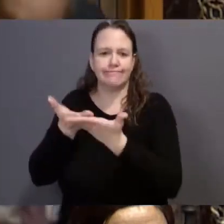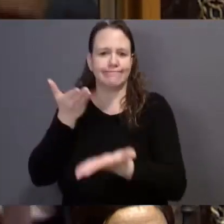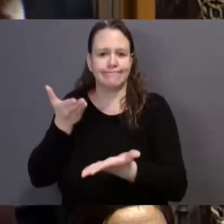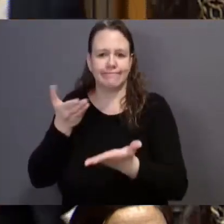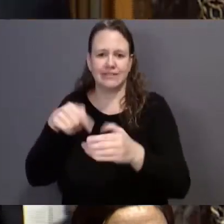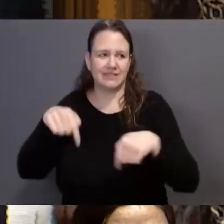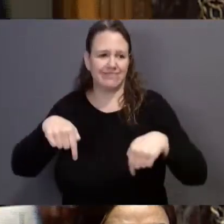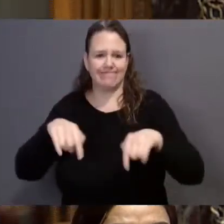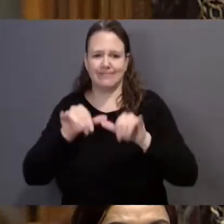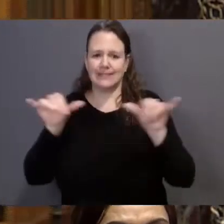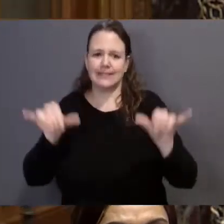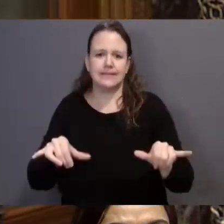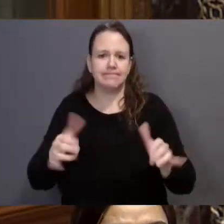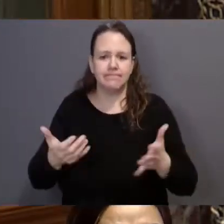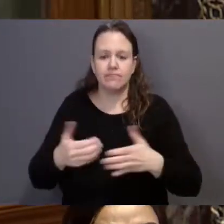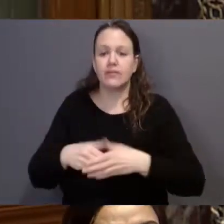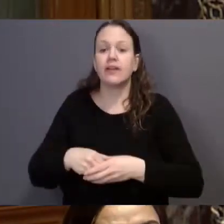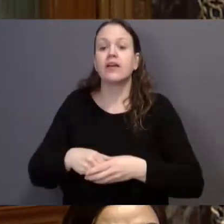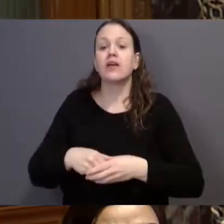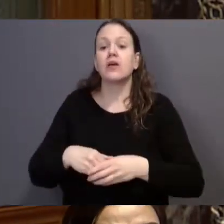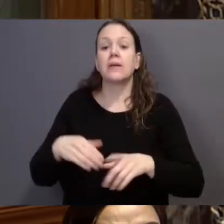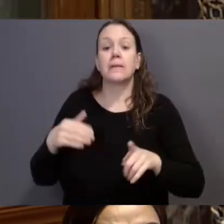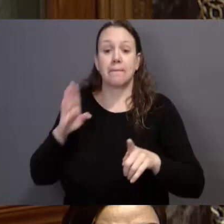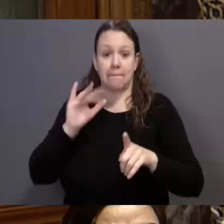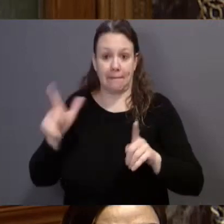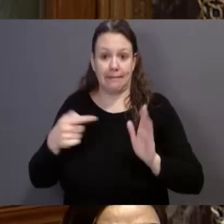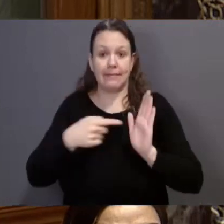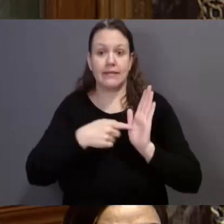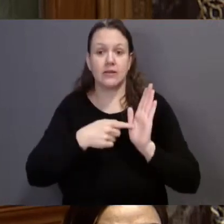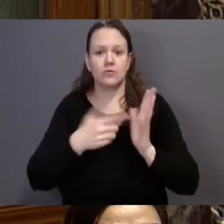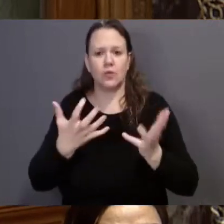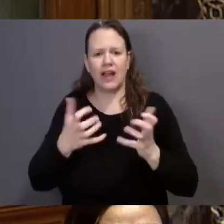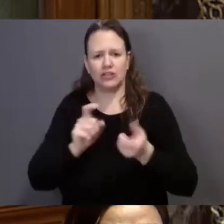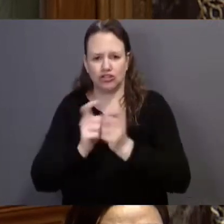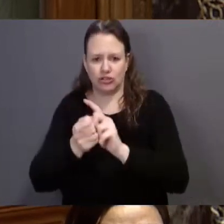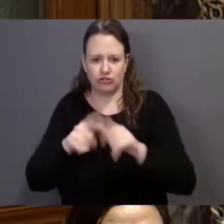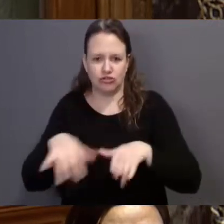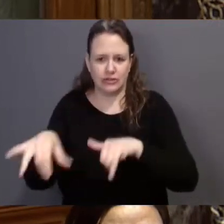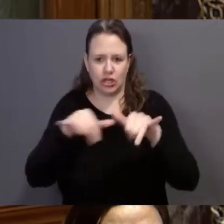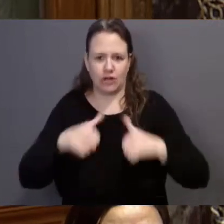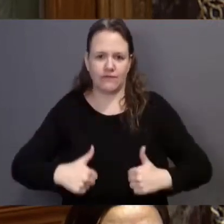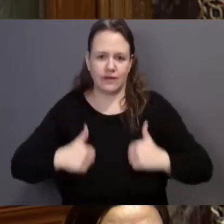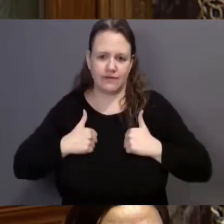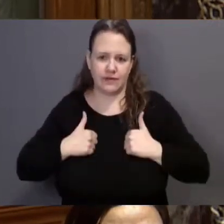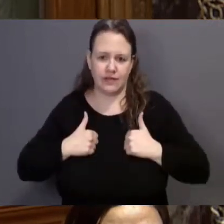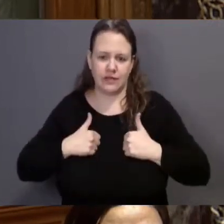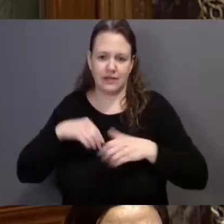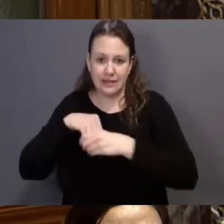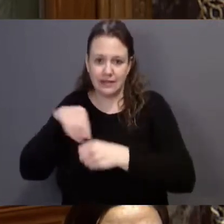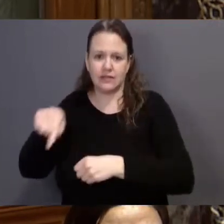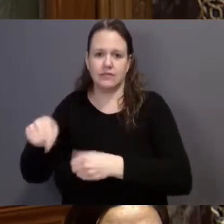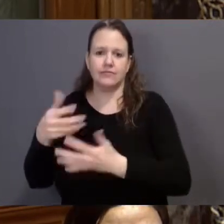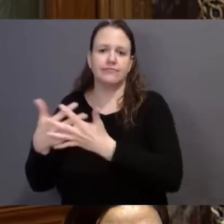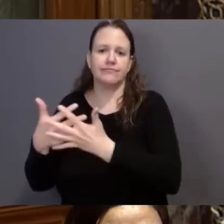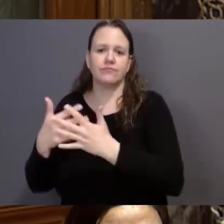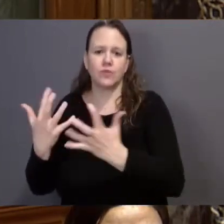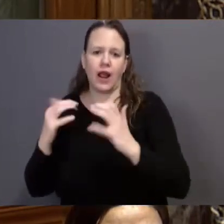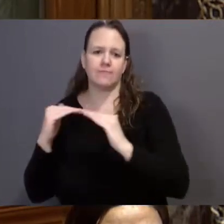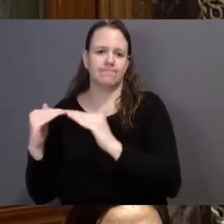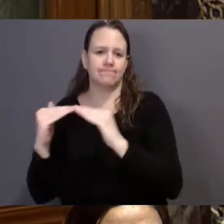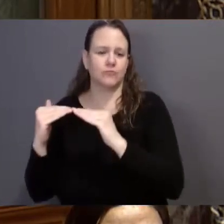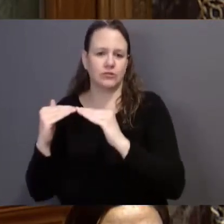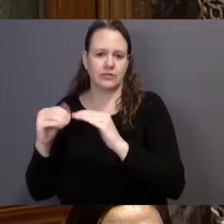justice system. This bill prohibits a person from being held in solitary confinement if they are pregnant, at risk of harm or